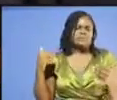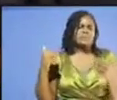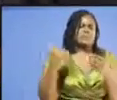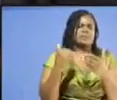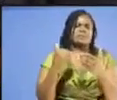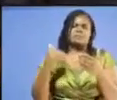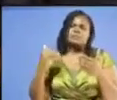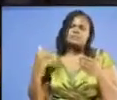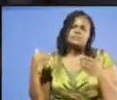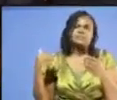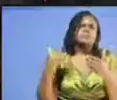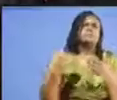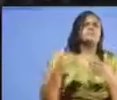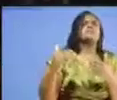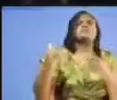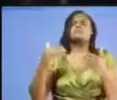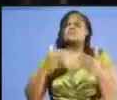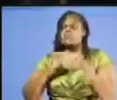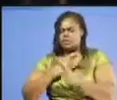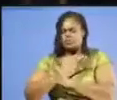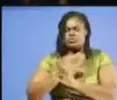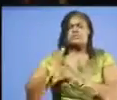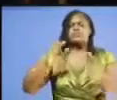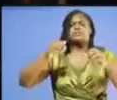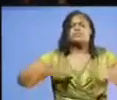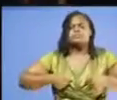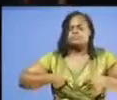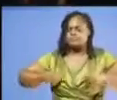When the devil is closing in,